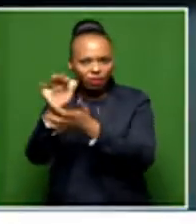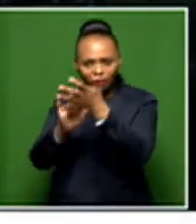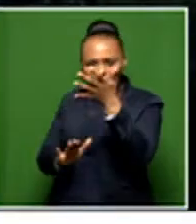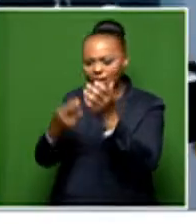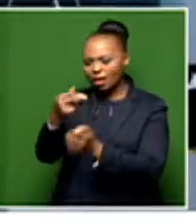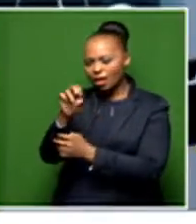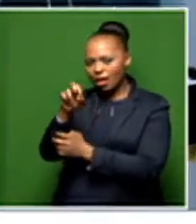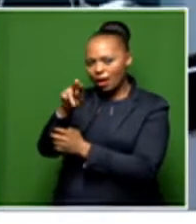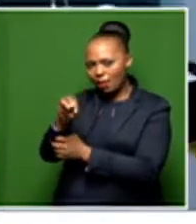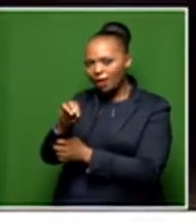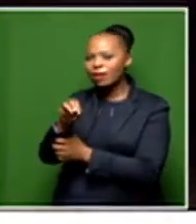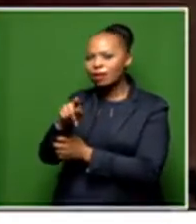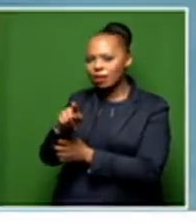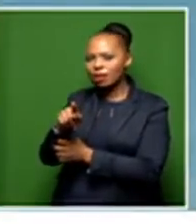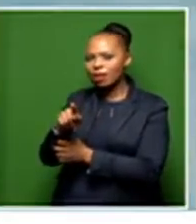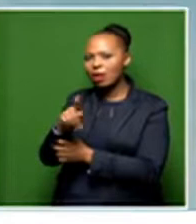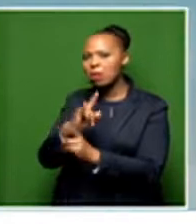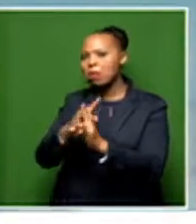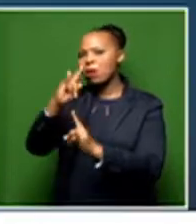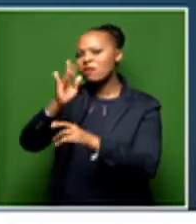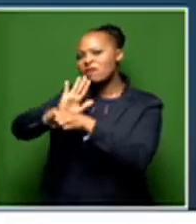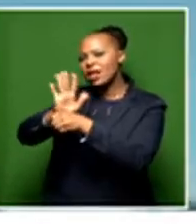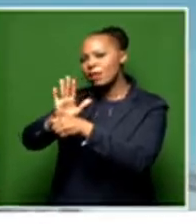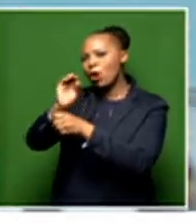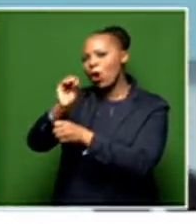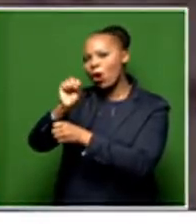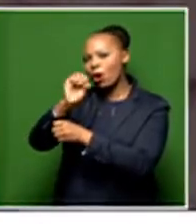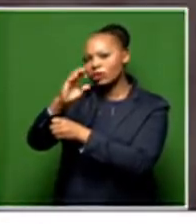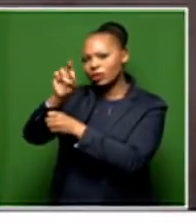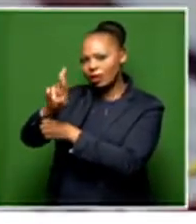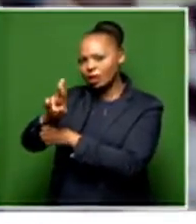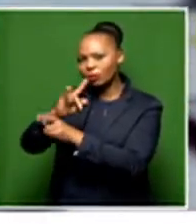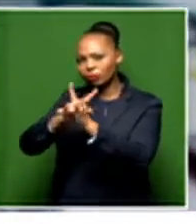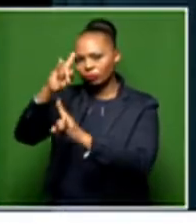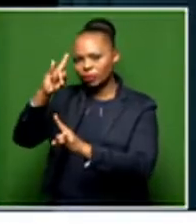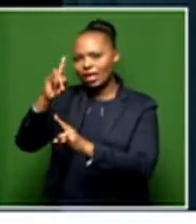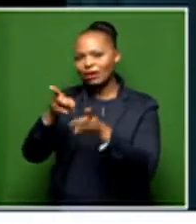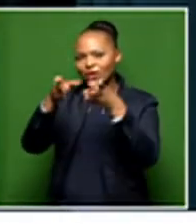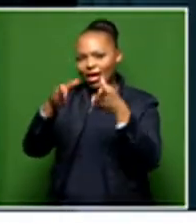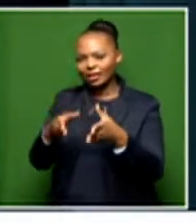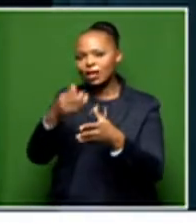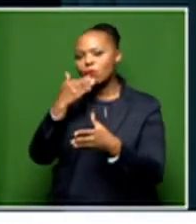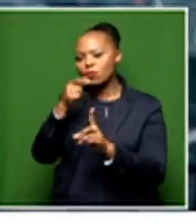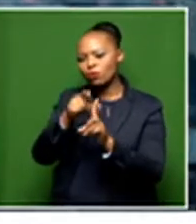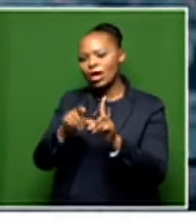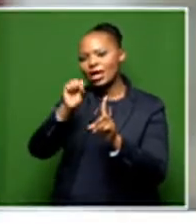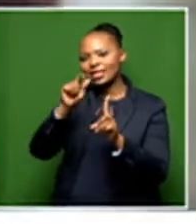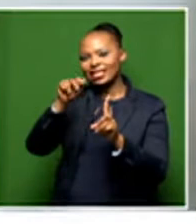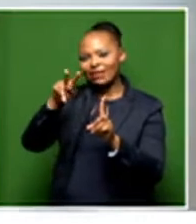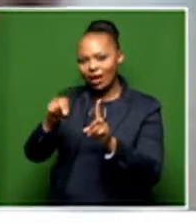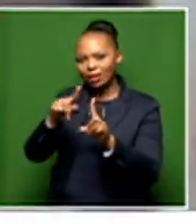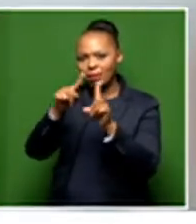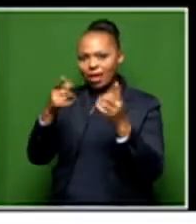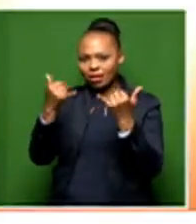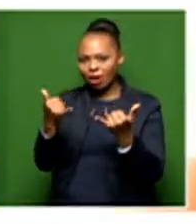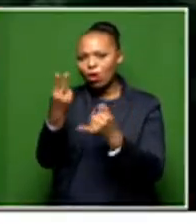is filmed by Oscar-winning Austrian director Stefan Ruzewitski, but move into the 20th